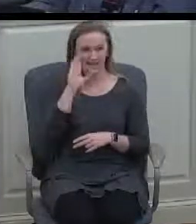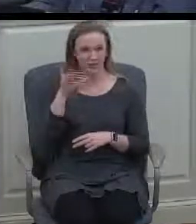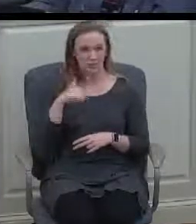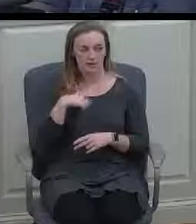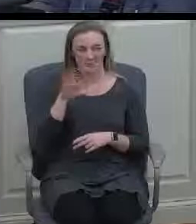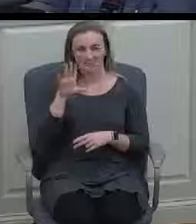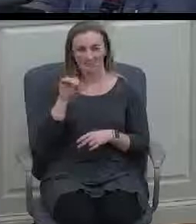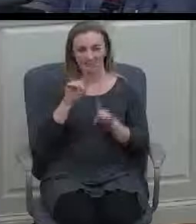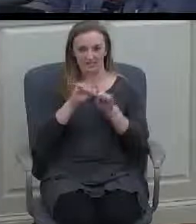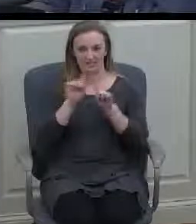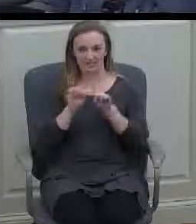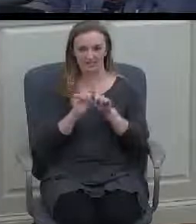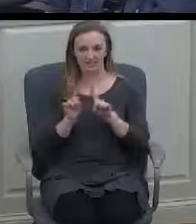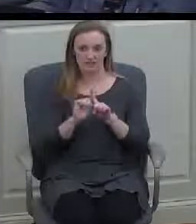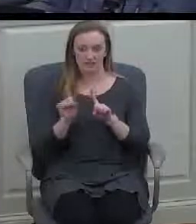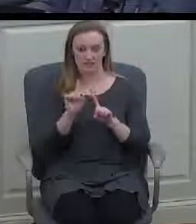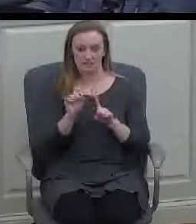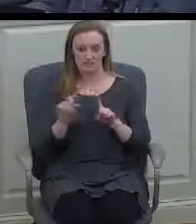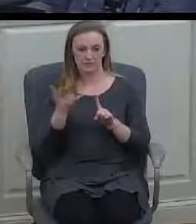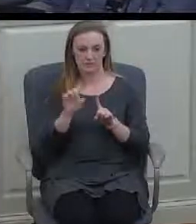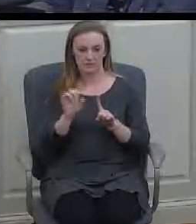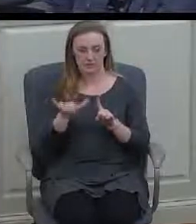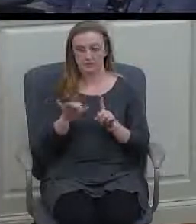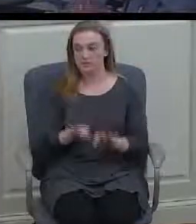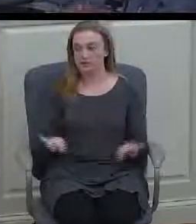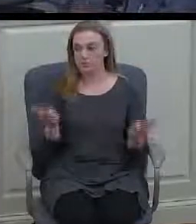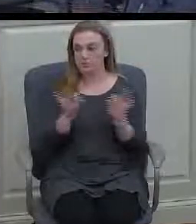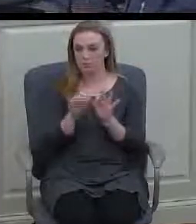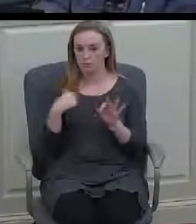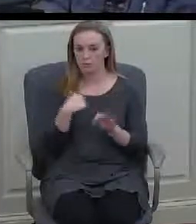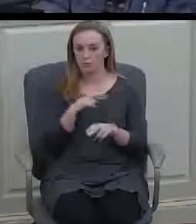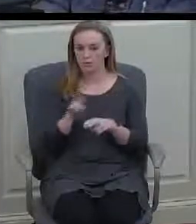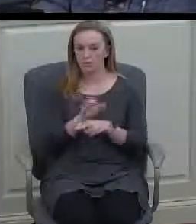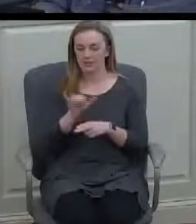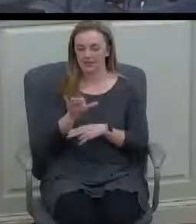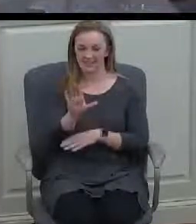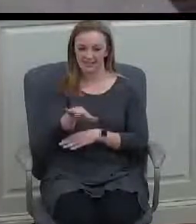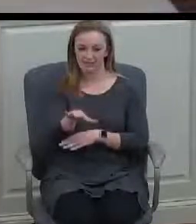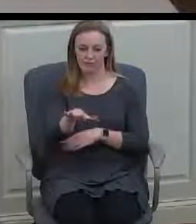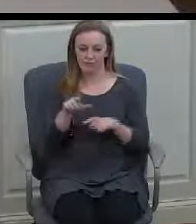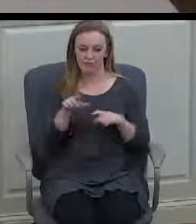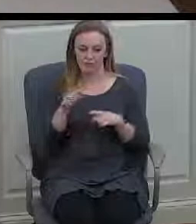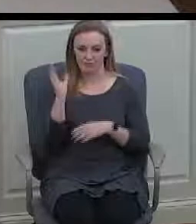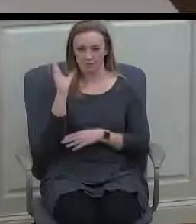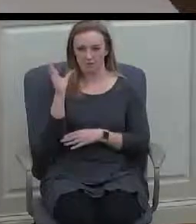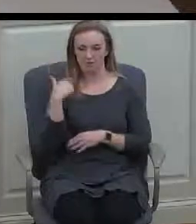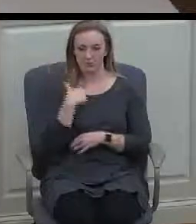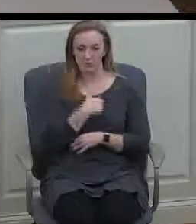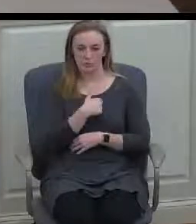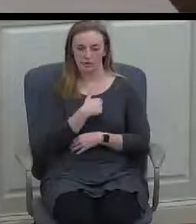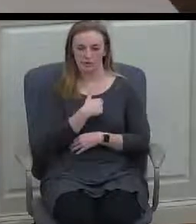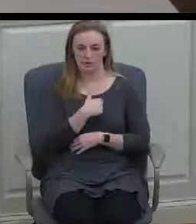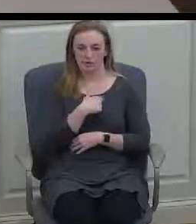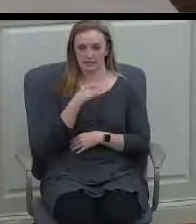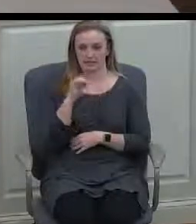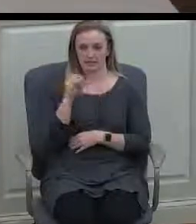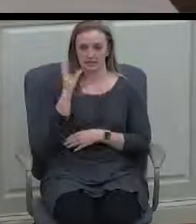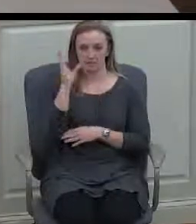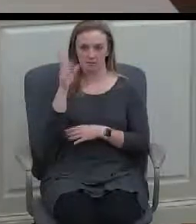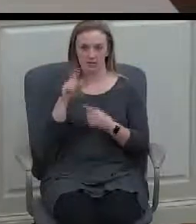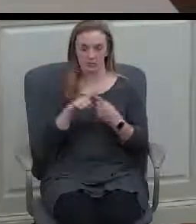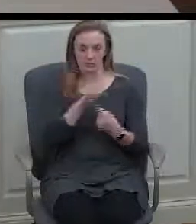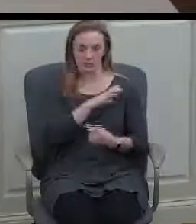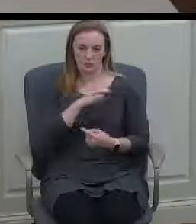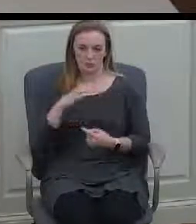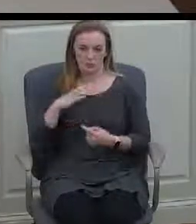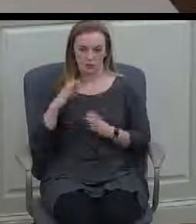that. So it's important we use that this afternoon in a presentation we made to Congressman Guthrie. Oh, okay. In